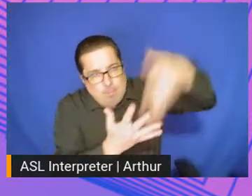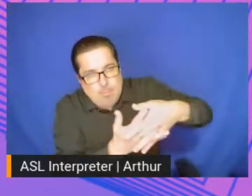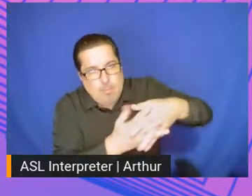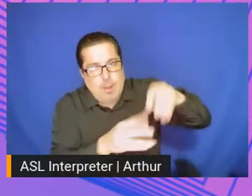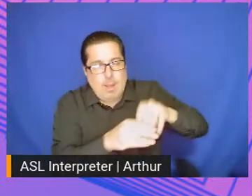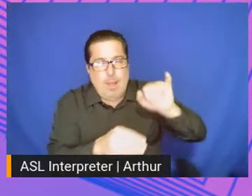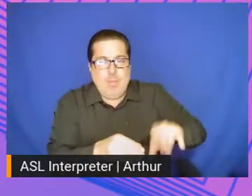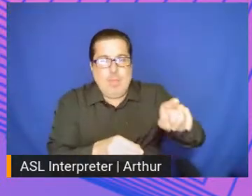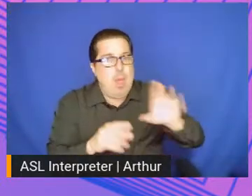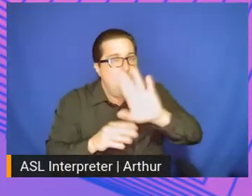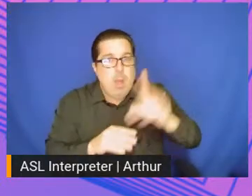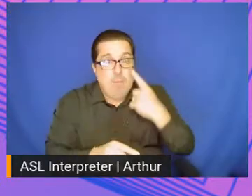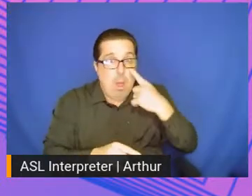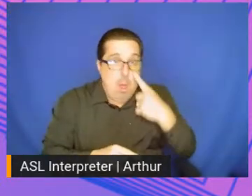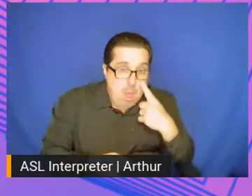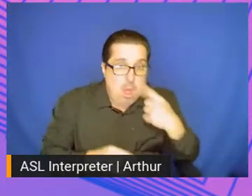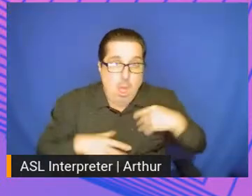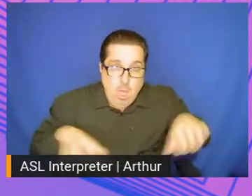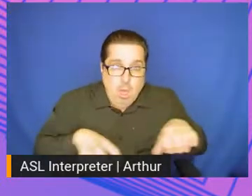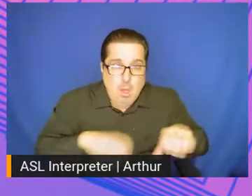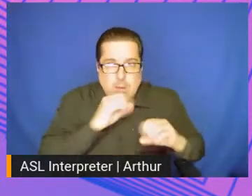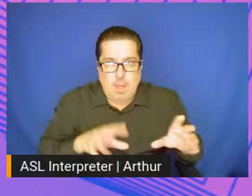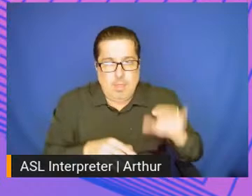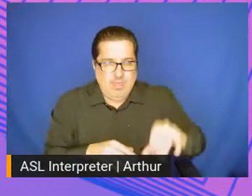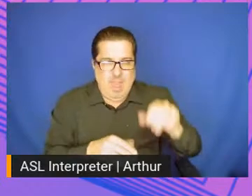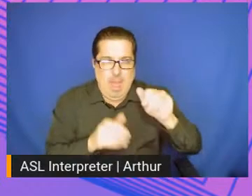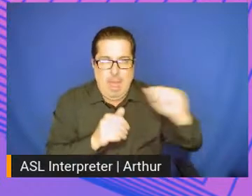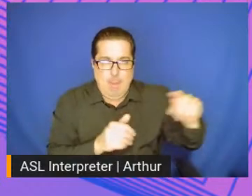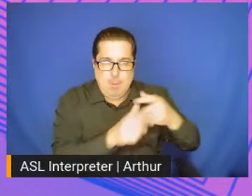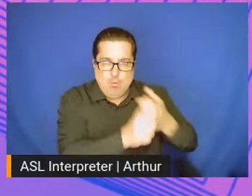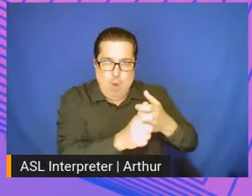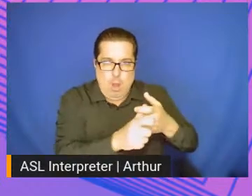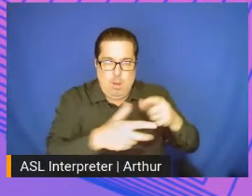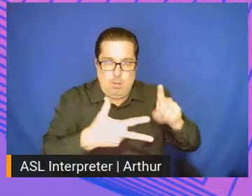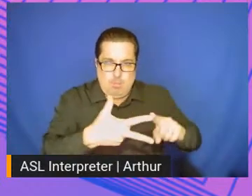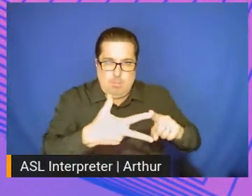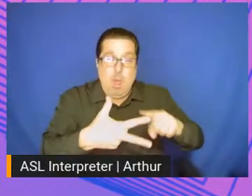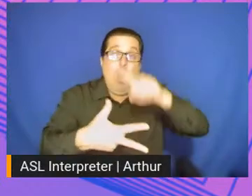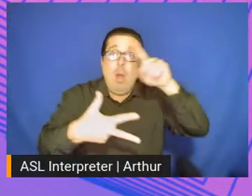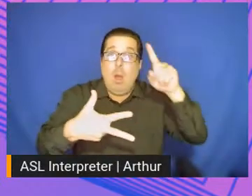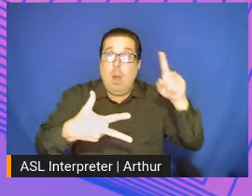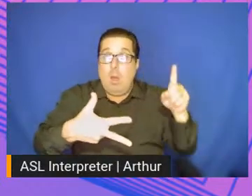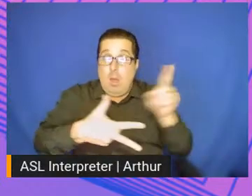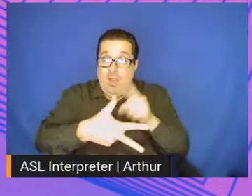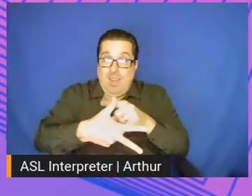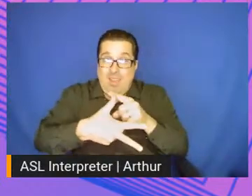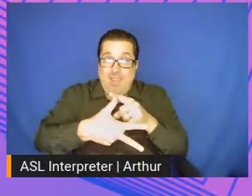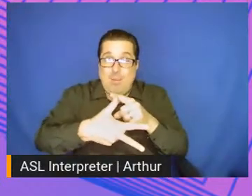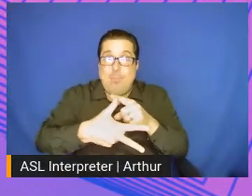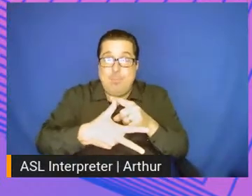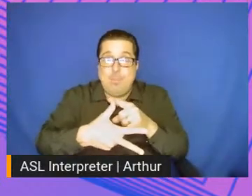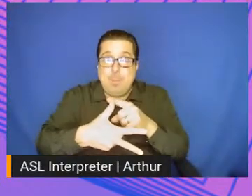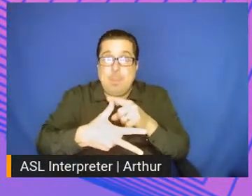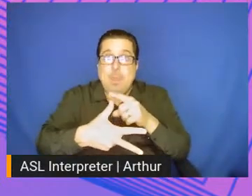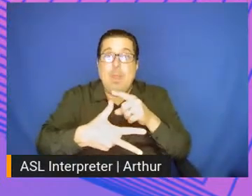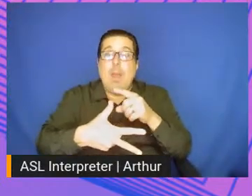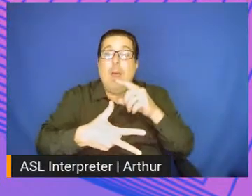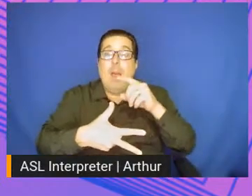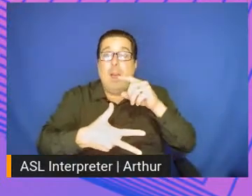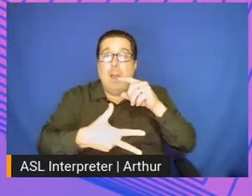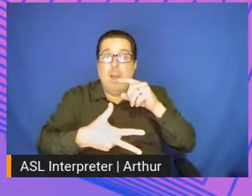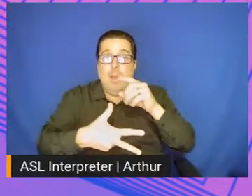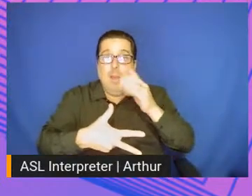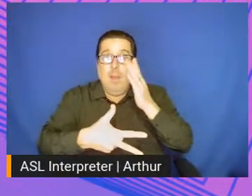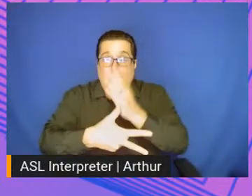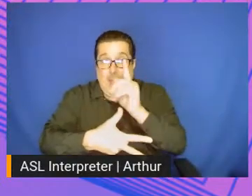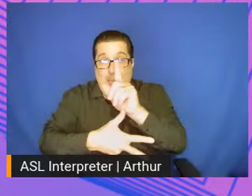that. With AWS Fargate, though, there is no web traffic or ingress built in to the